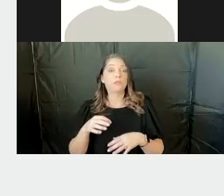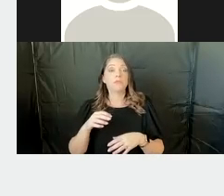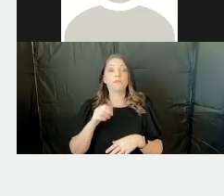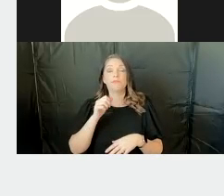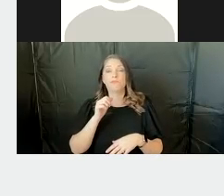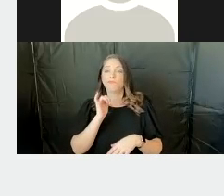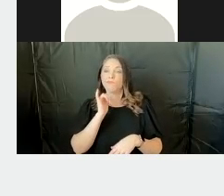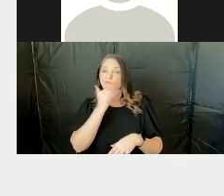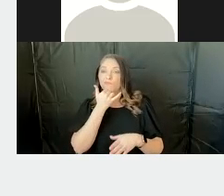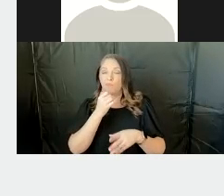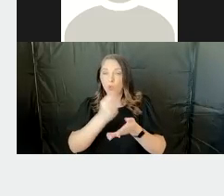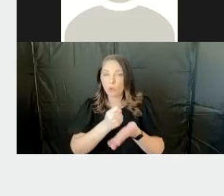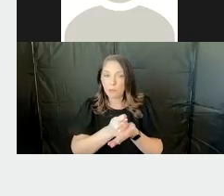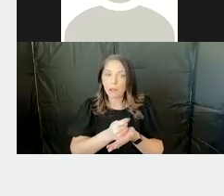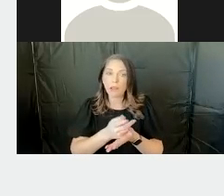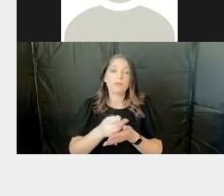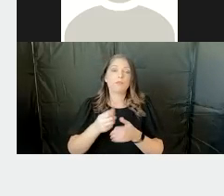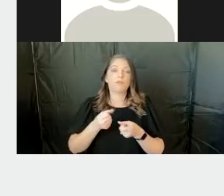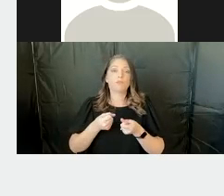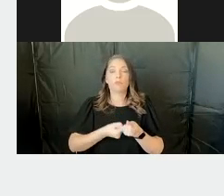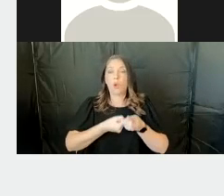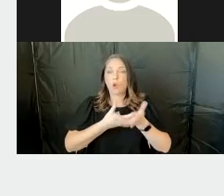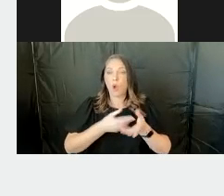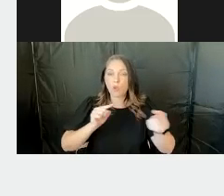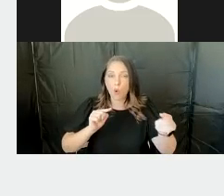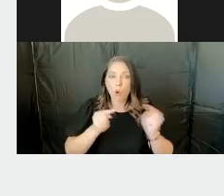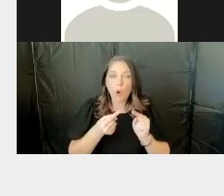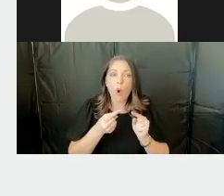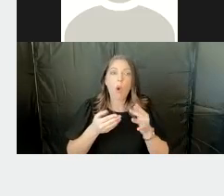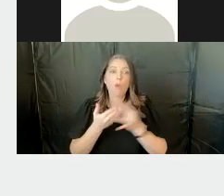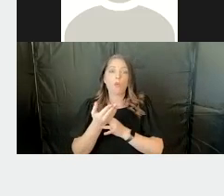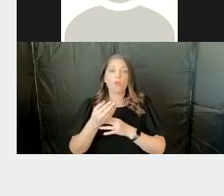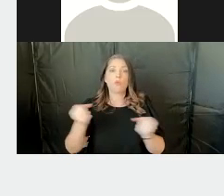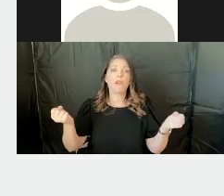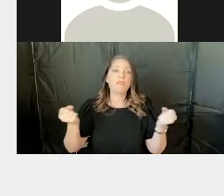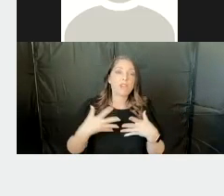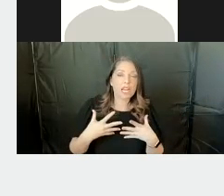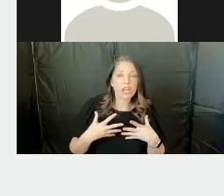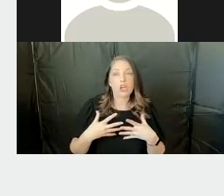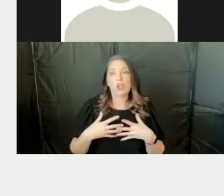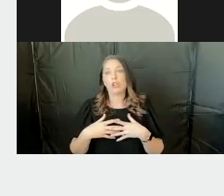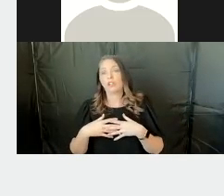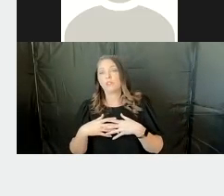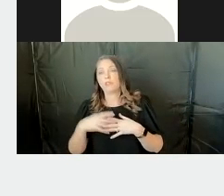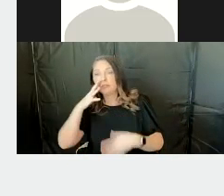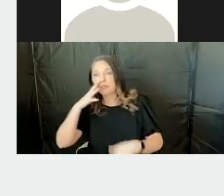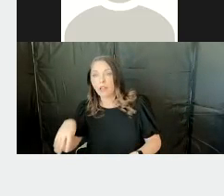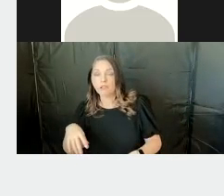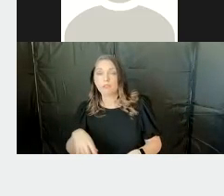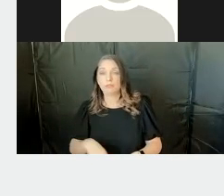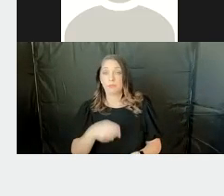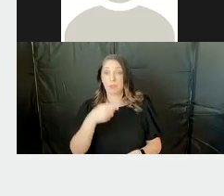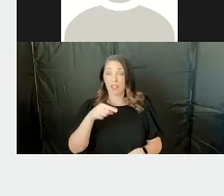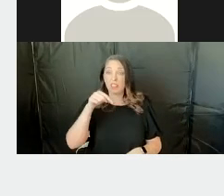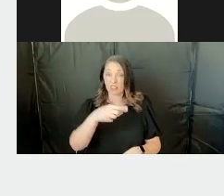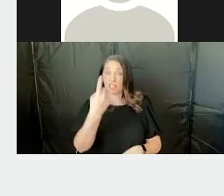another person through fear, violence, neglect, or bullying. The definition that appears on this slide, I find